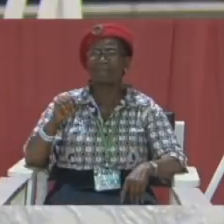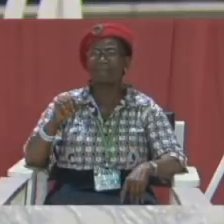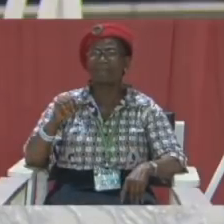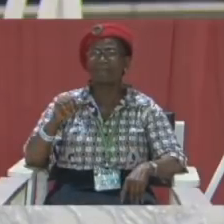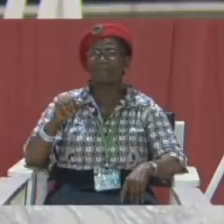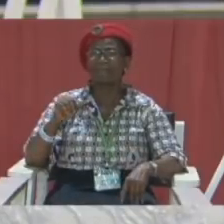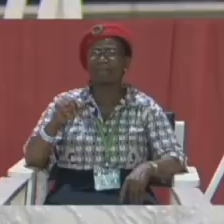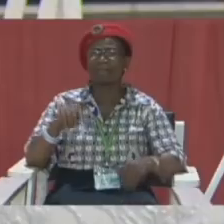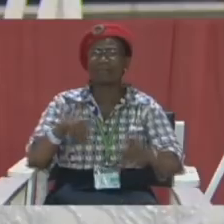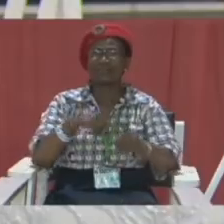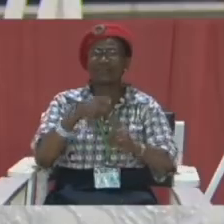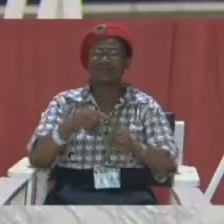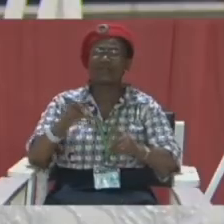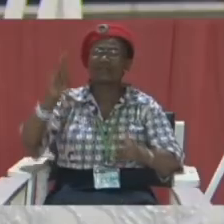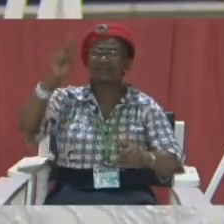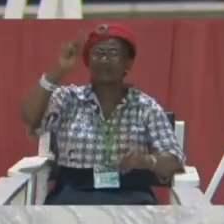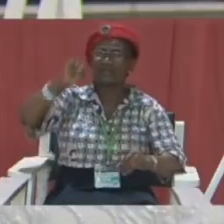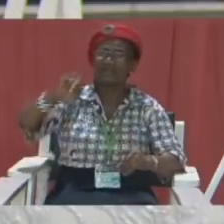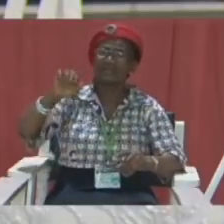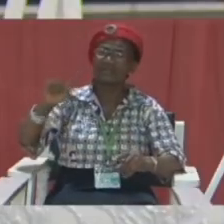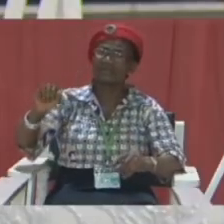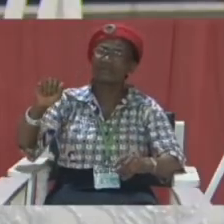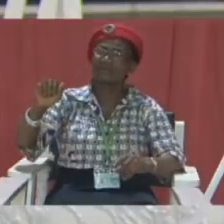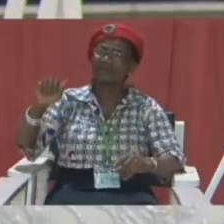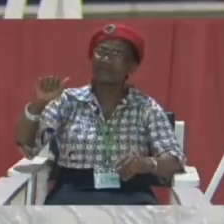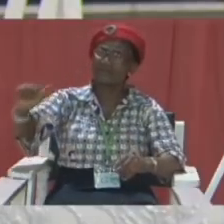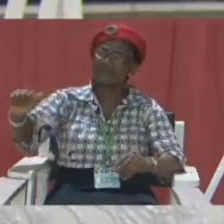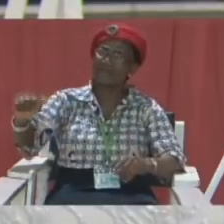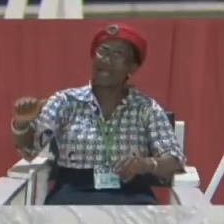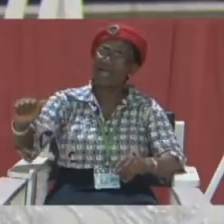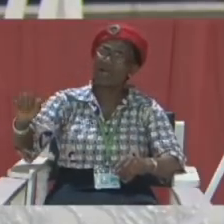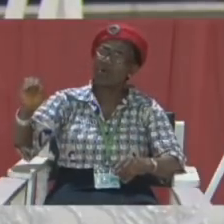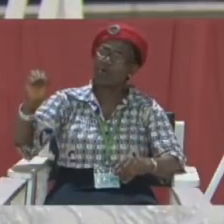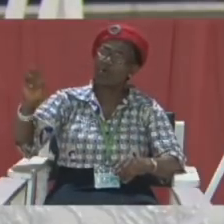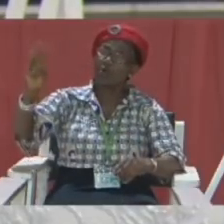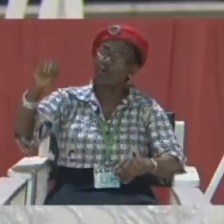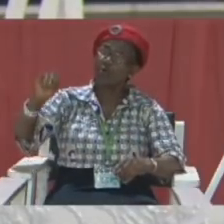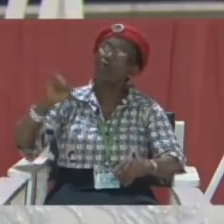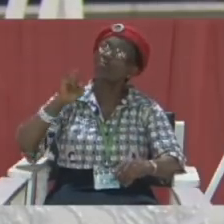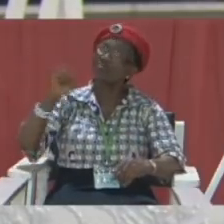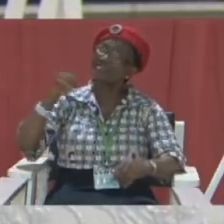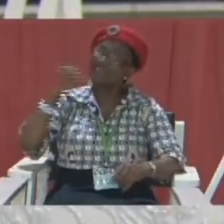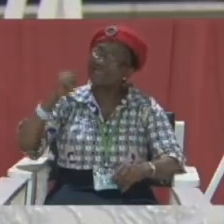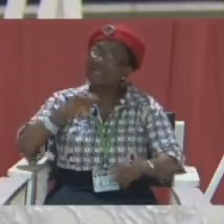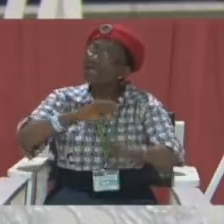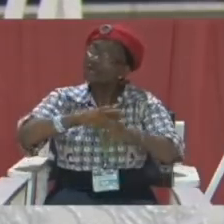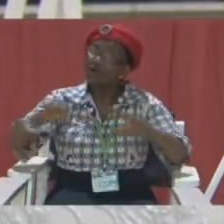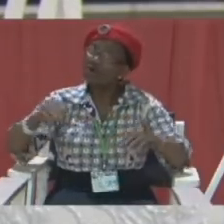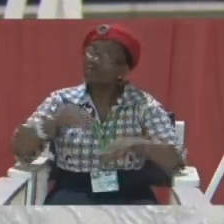And when Naomi said, "Don't call me Naomi anymore, call me Mara, because